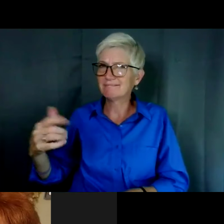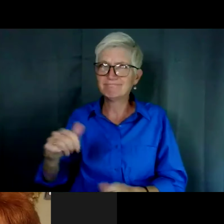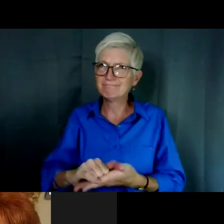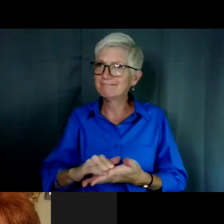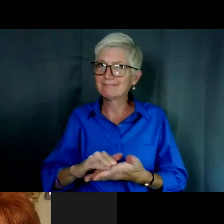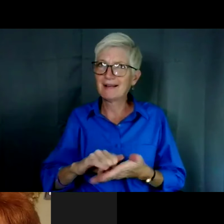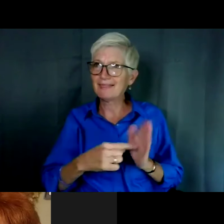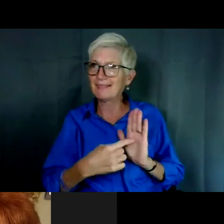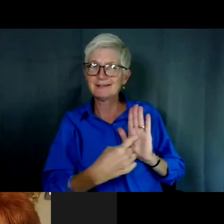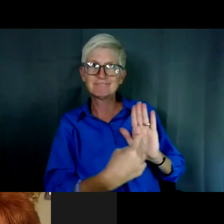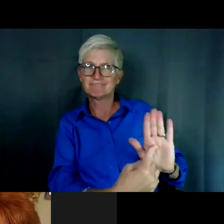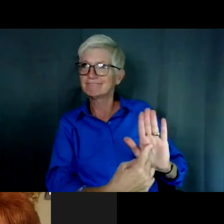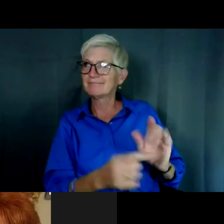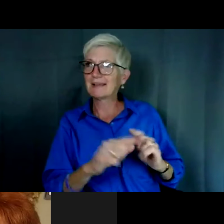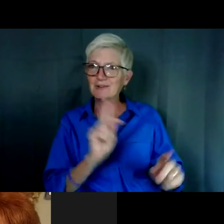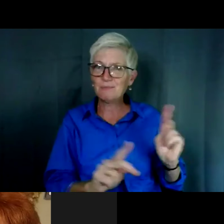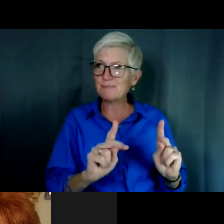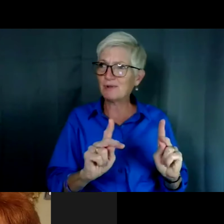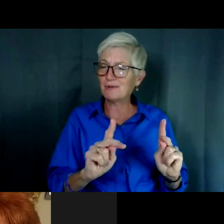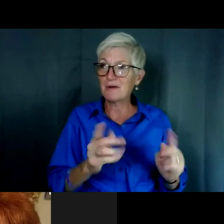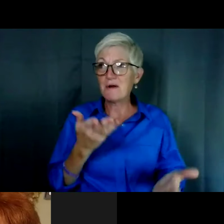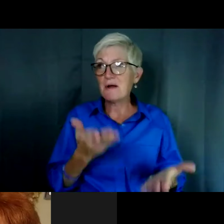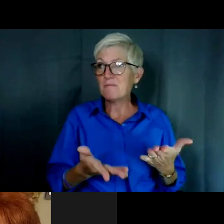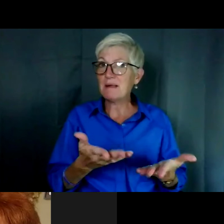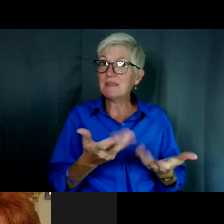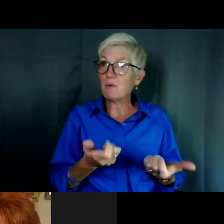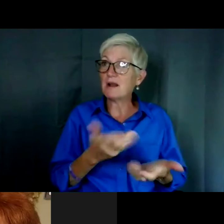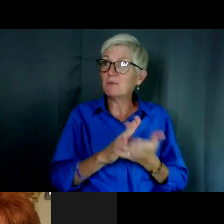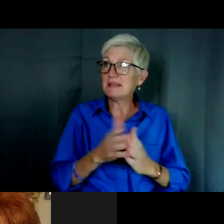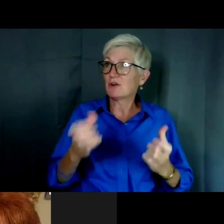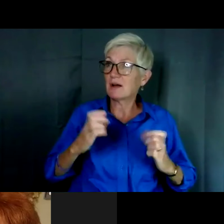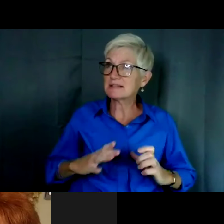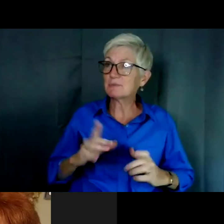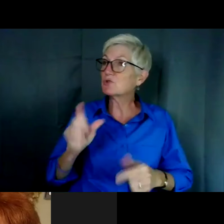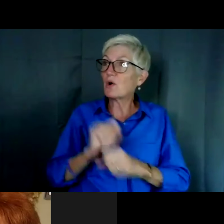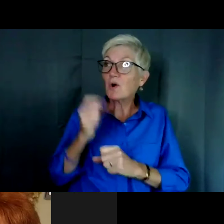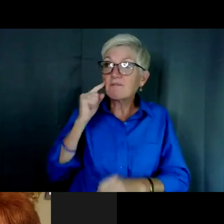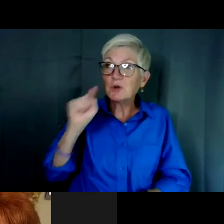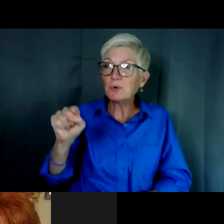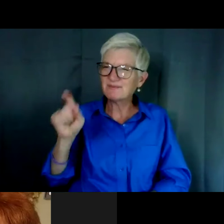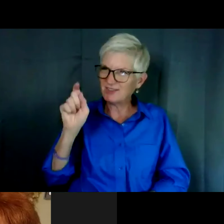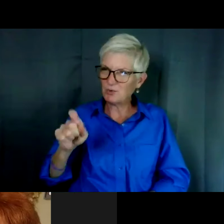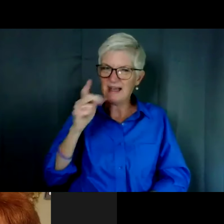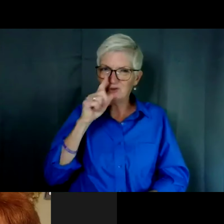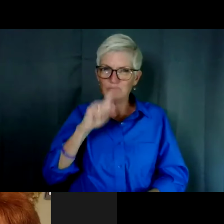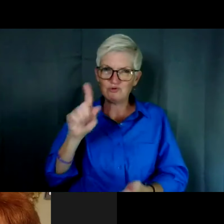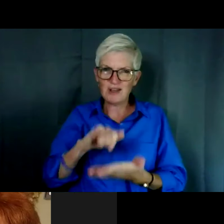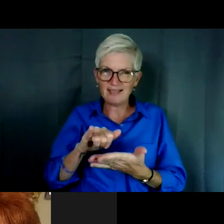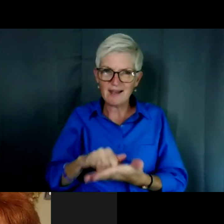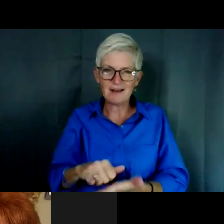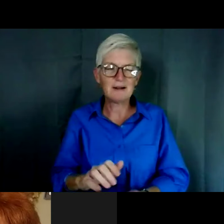the people who either want to try to do business with you or want to work for you. So you have to look at that. You have to look